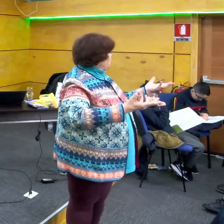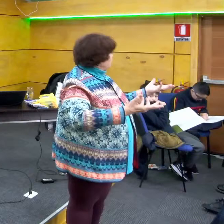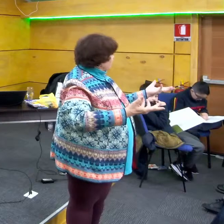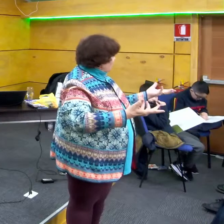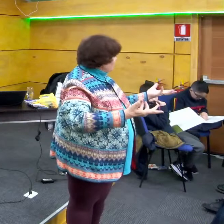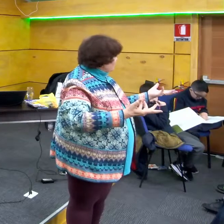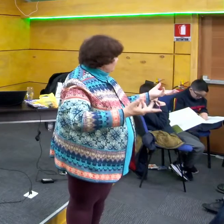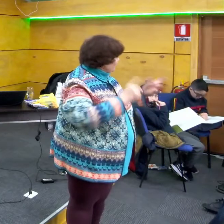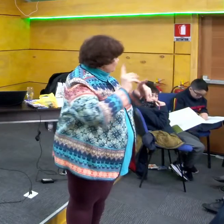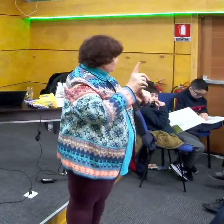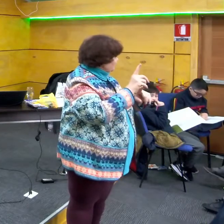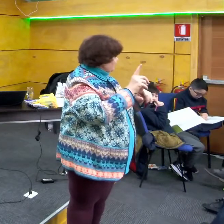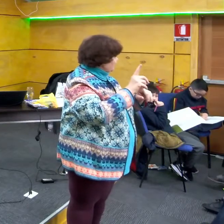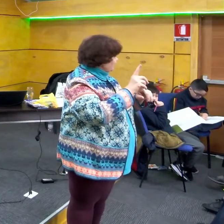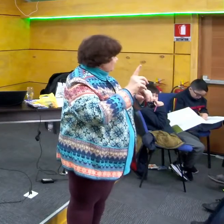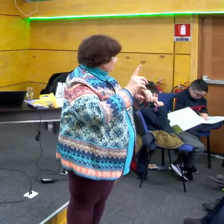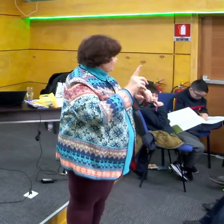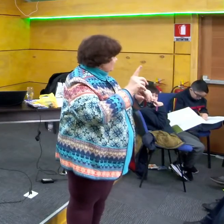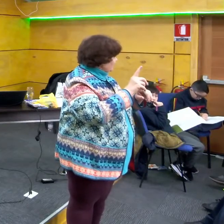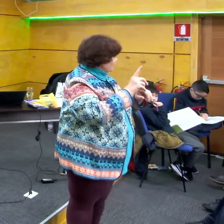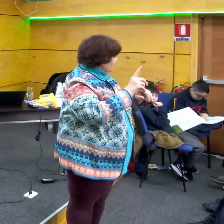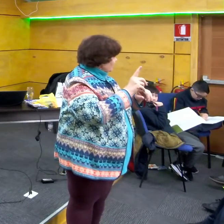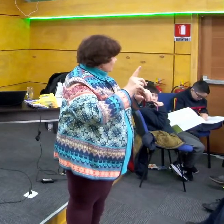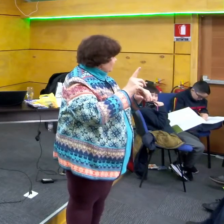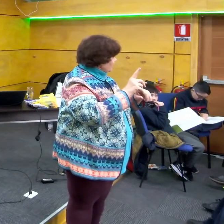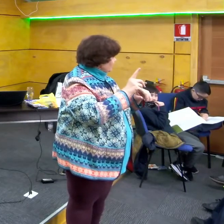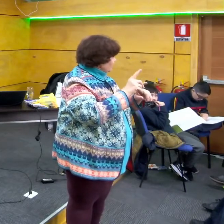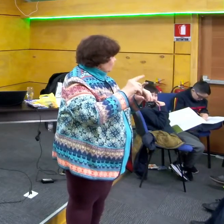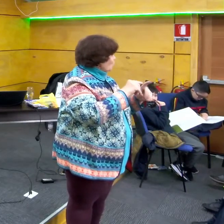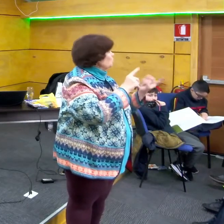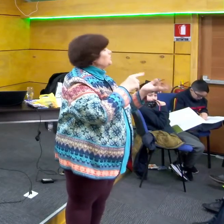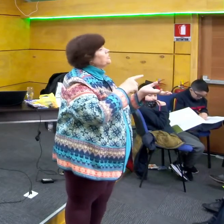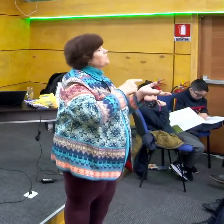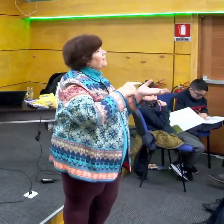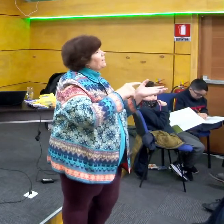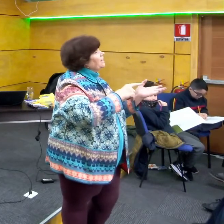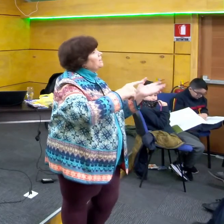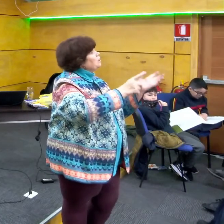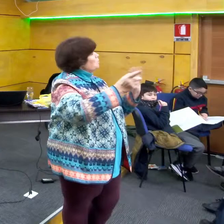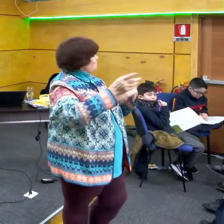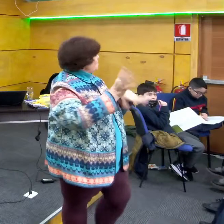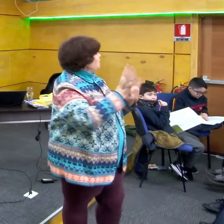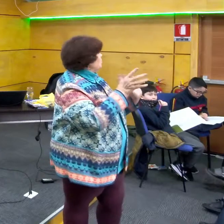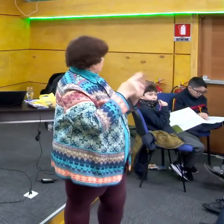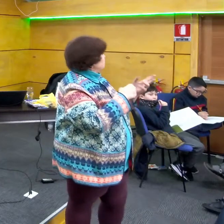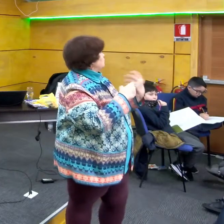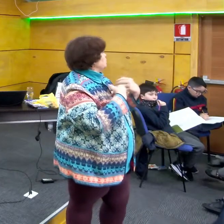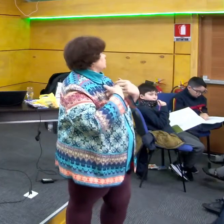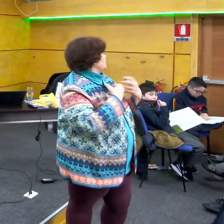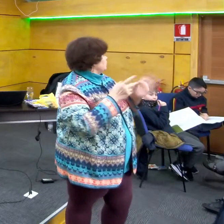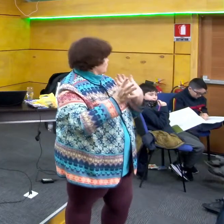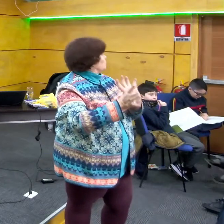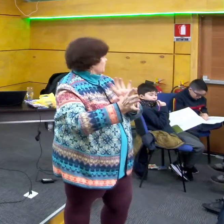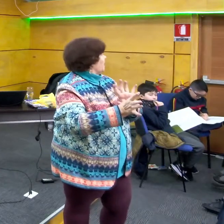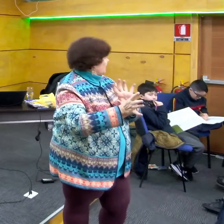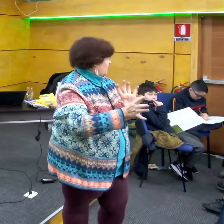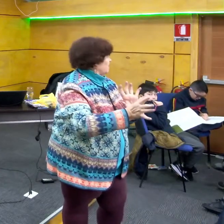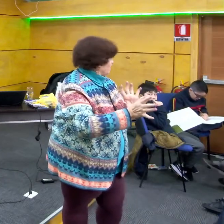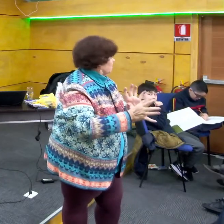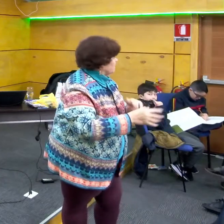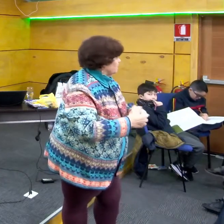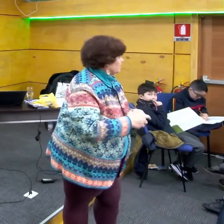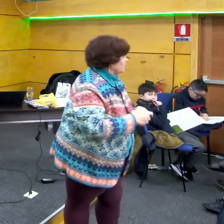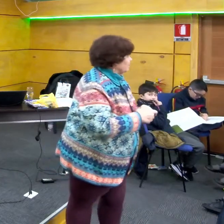And did you like what she did? Or would you say maybe she should change it to the one that I